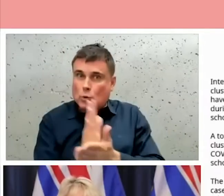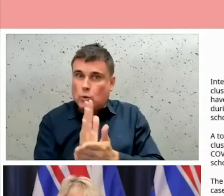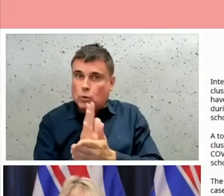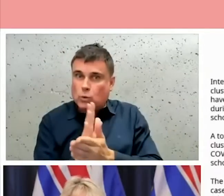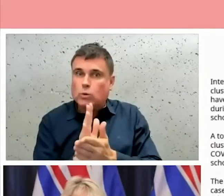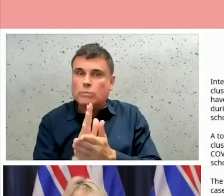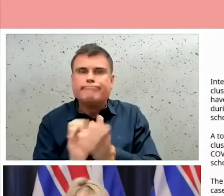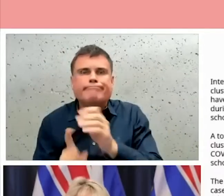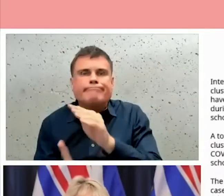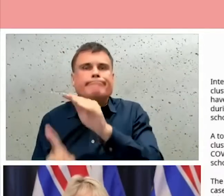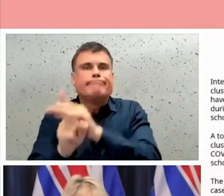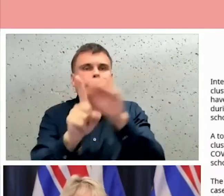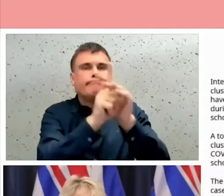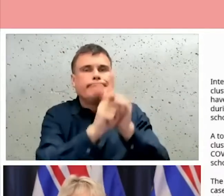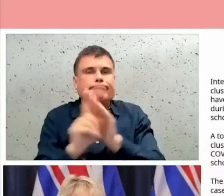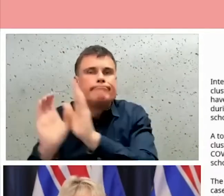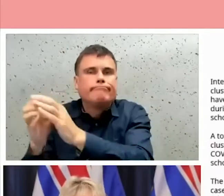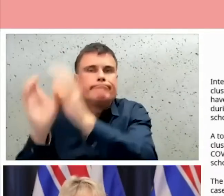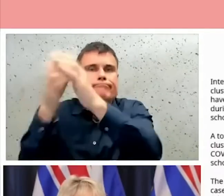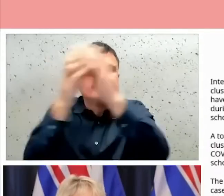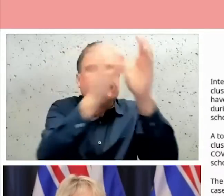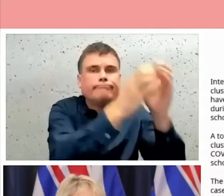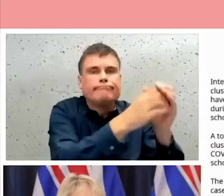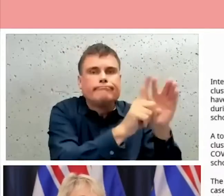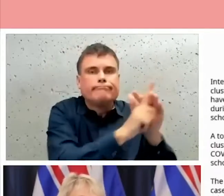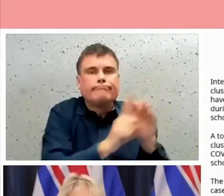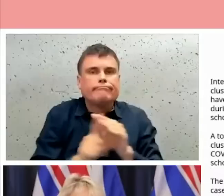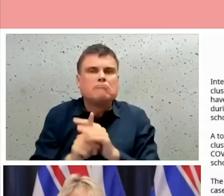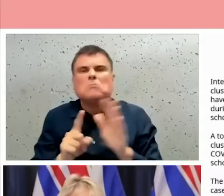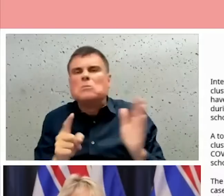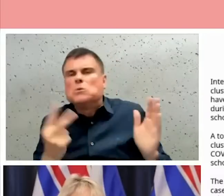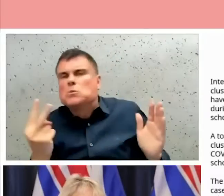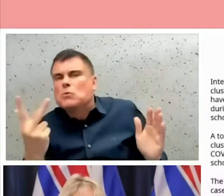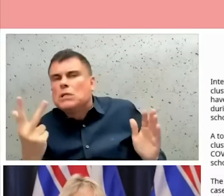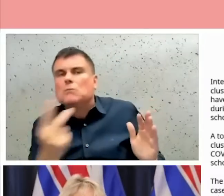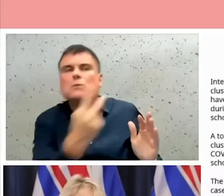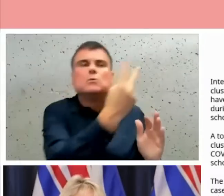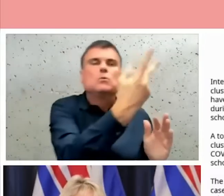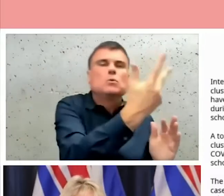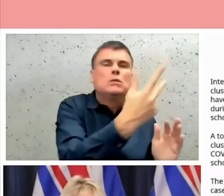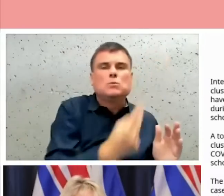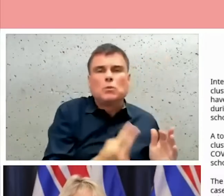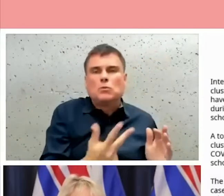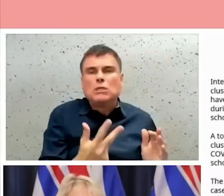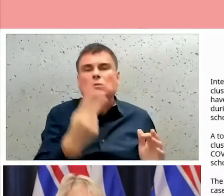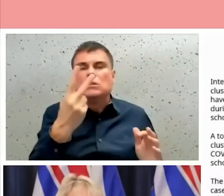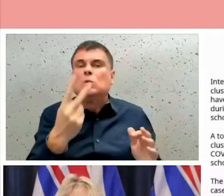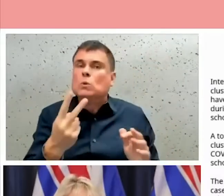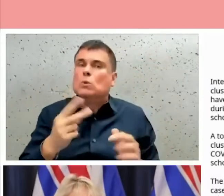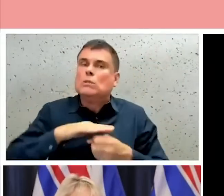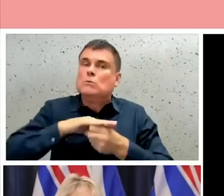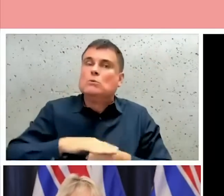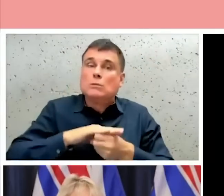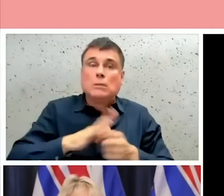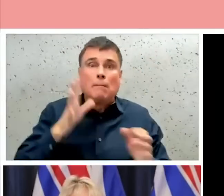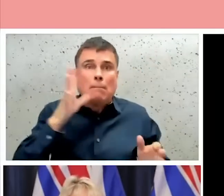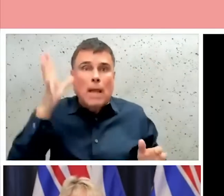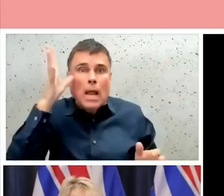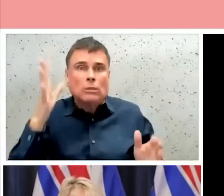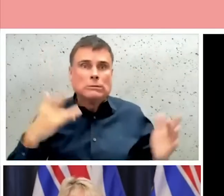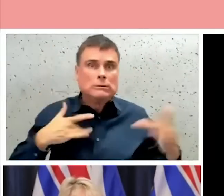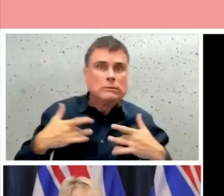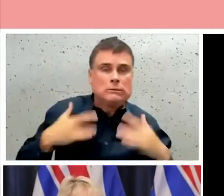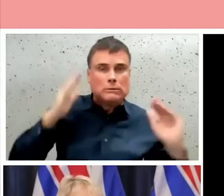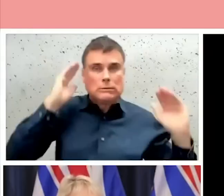are always stressful situations, and we know there was a lot of anxiety going back into school this year, and it's important for us to